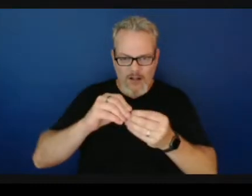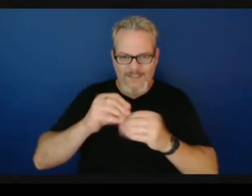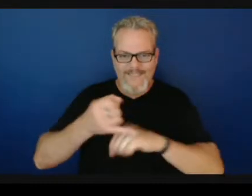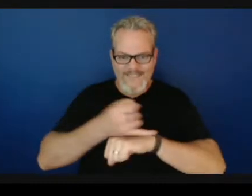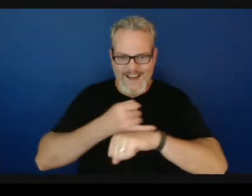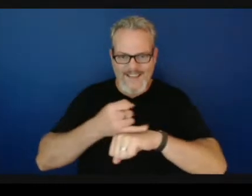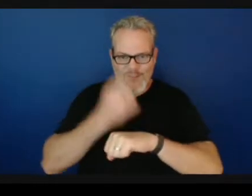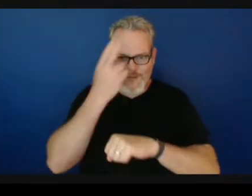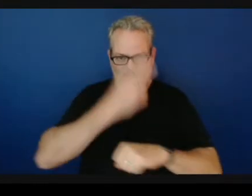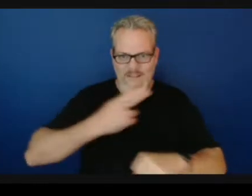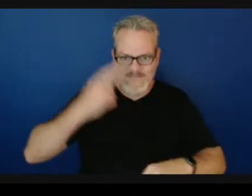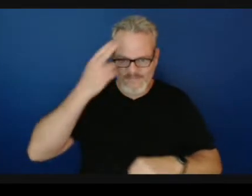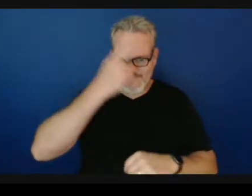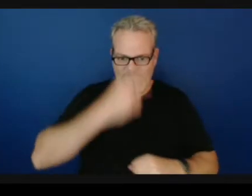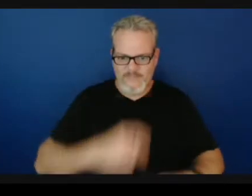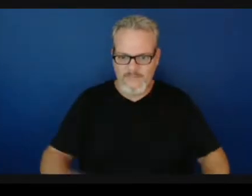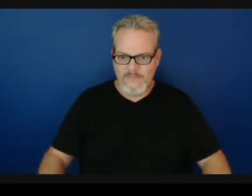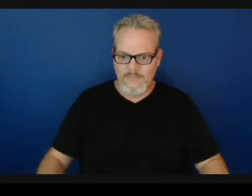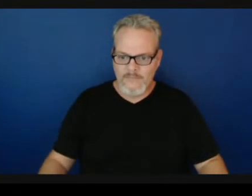And so